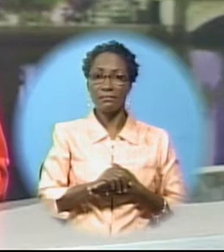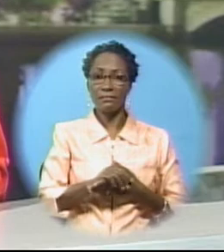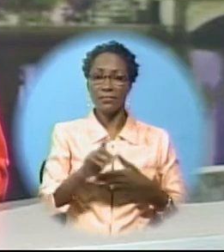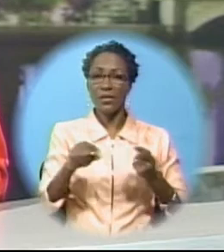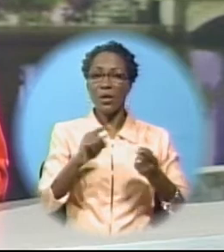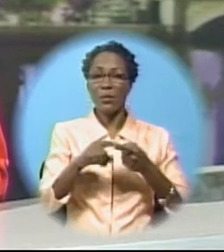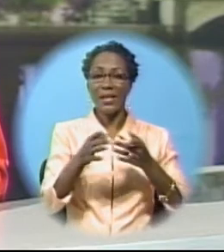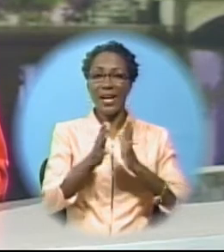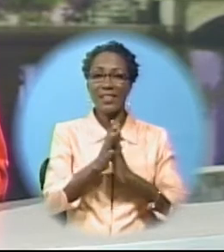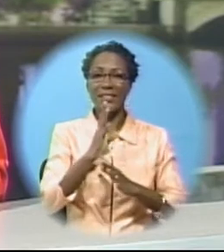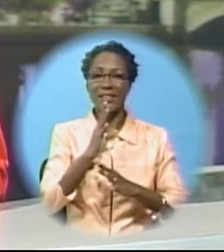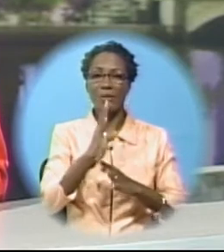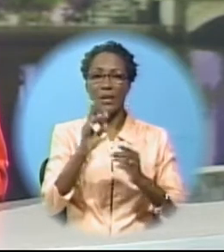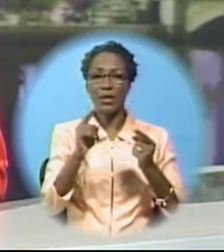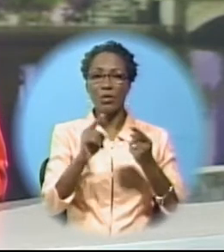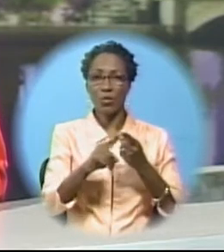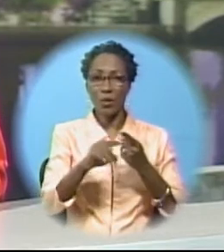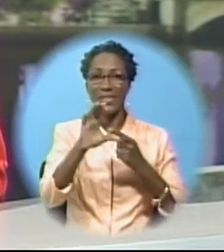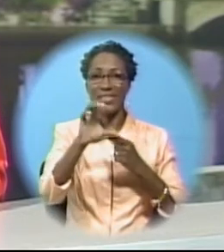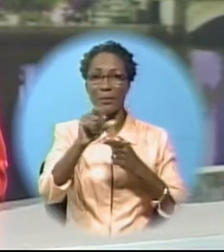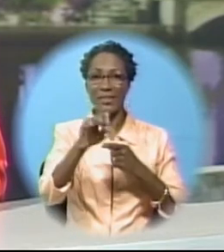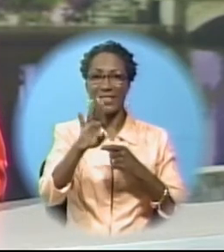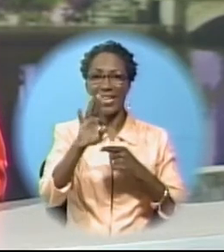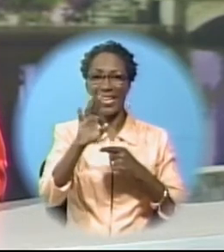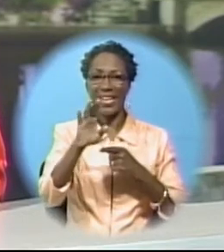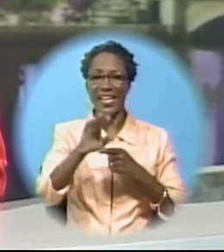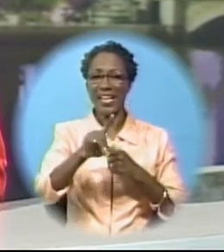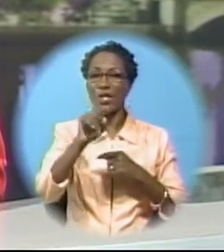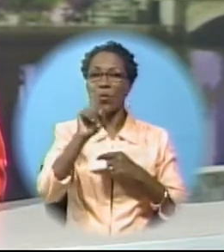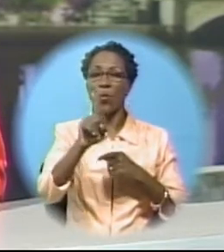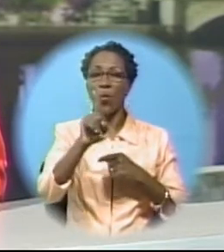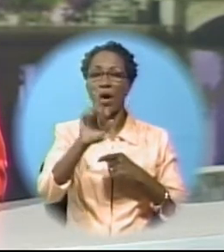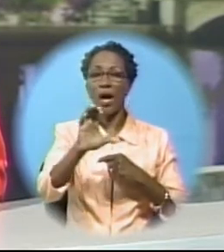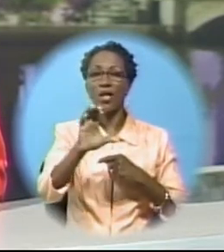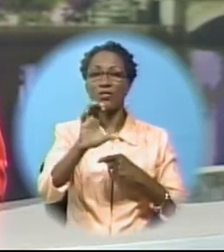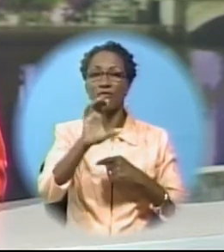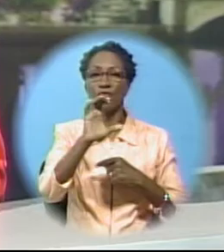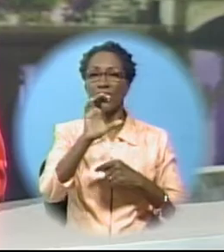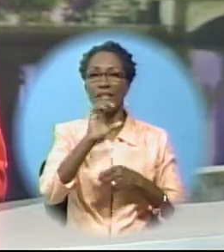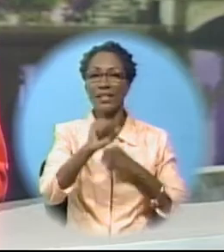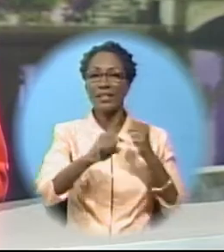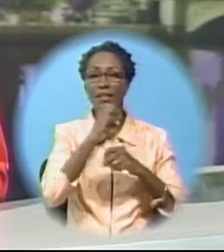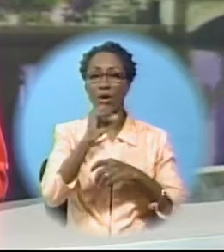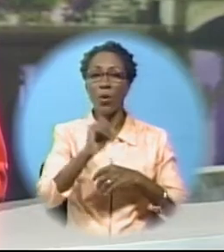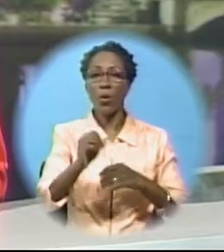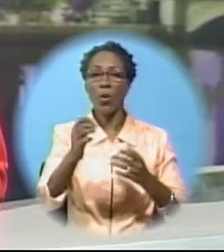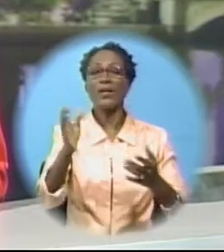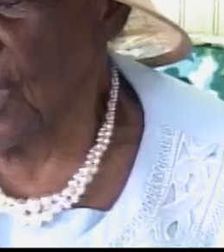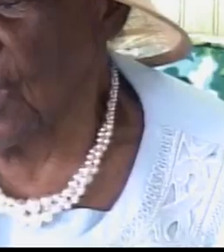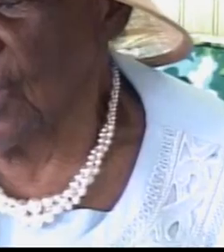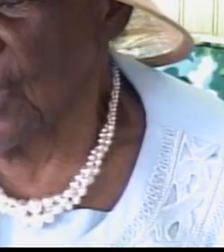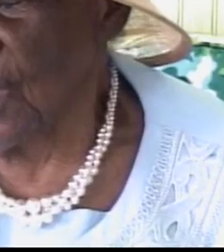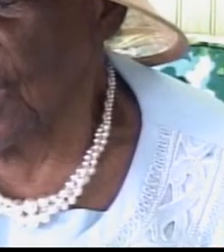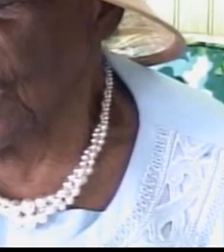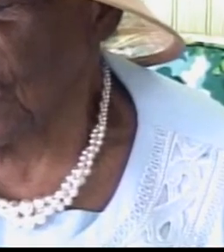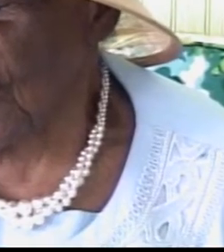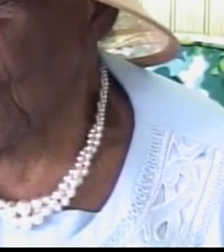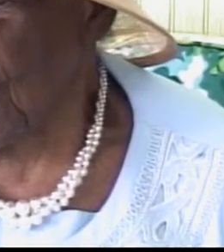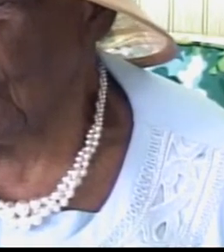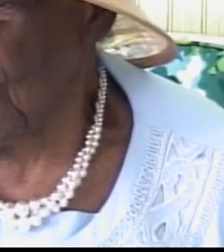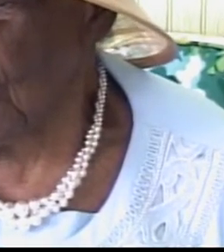When asked to speak to the CBC team, the centenarian, as you guessed it, preferred to sing.